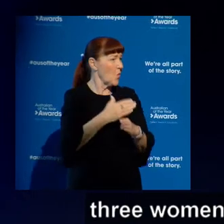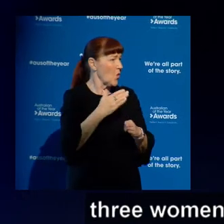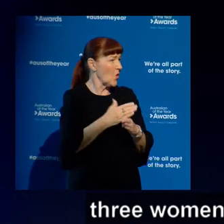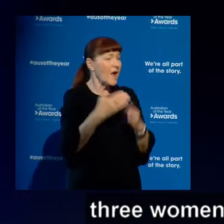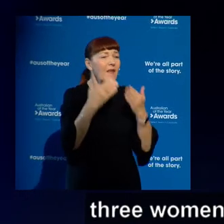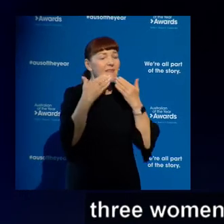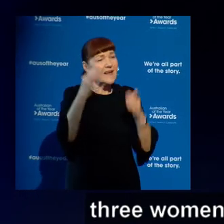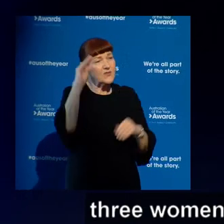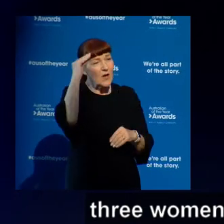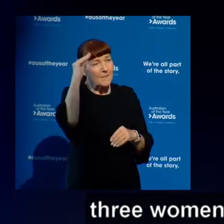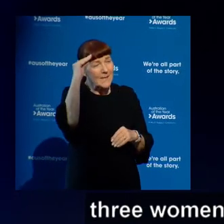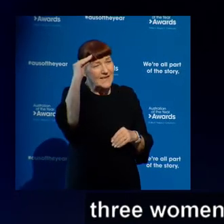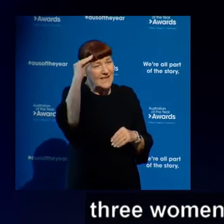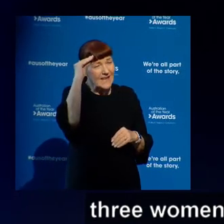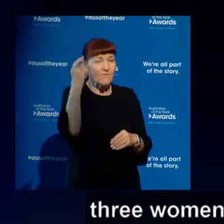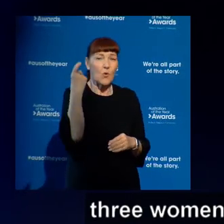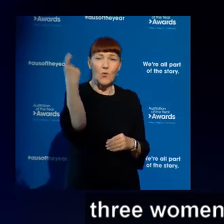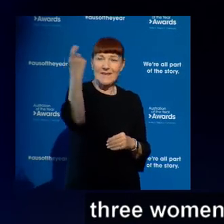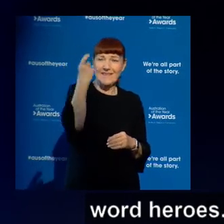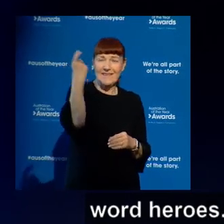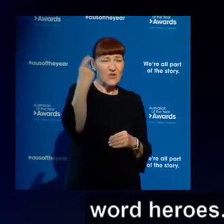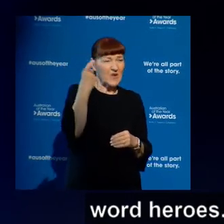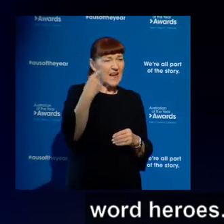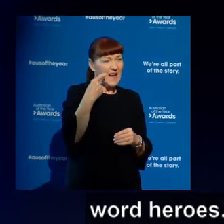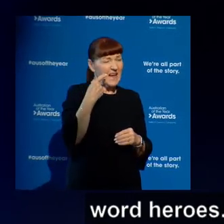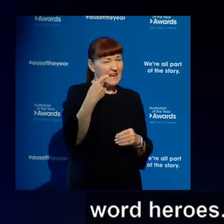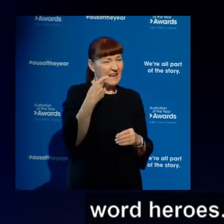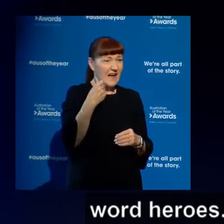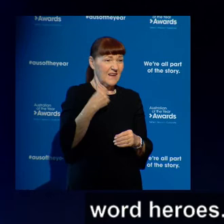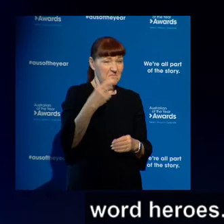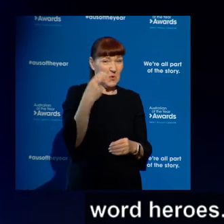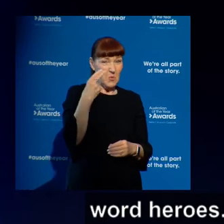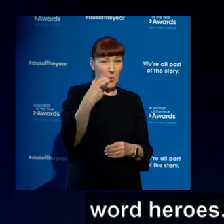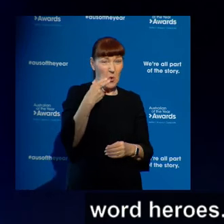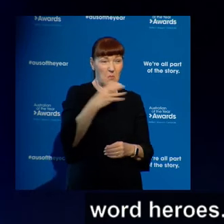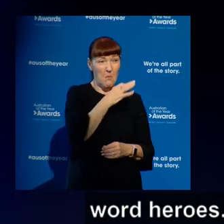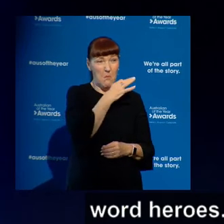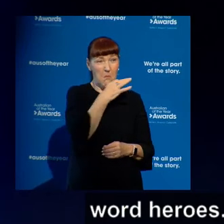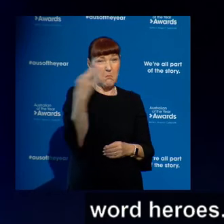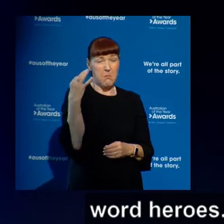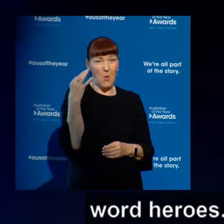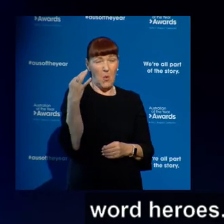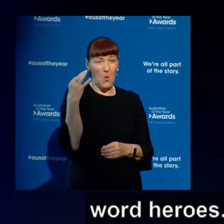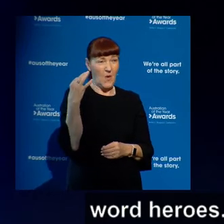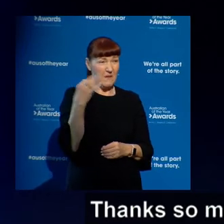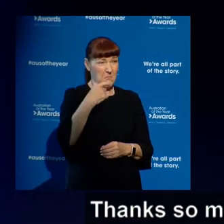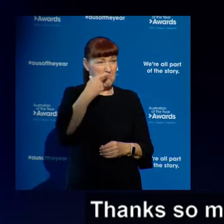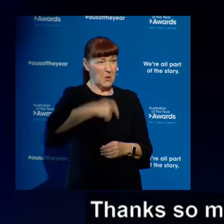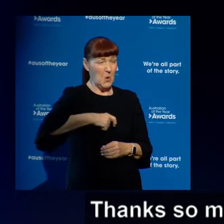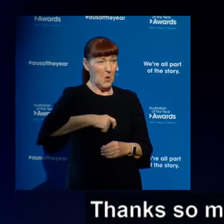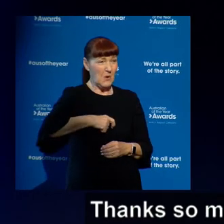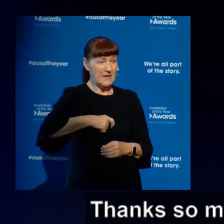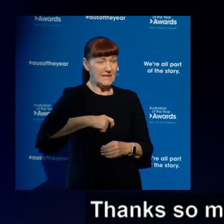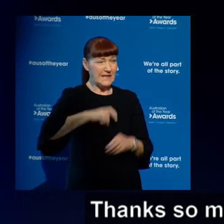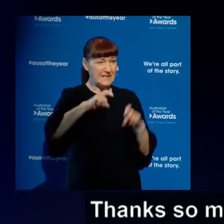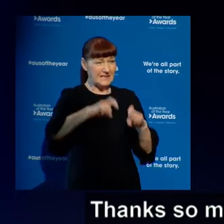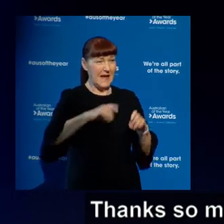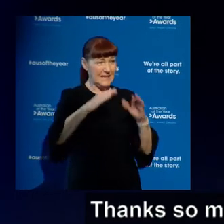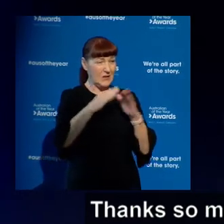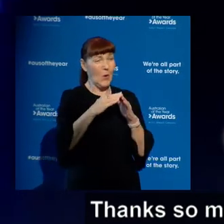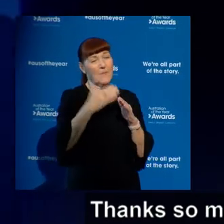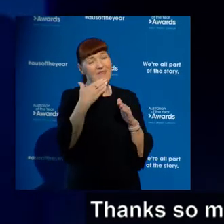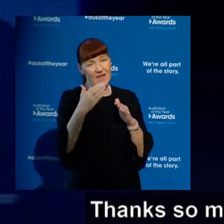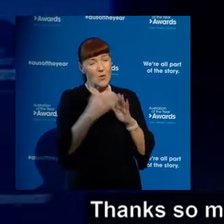much to the committee for even considering a normal, boring, stay-at-home suburban house dad. I really appreciate